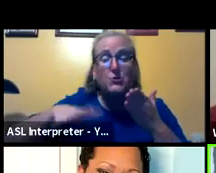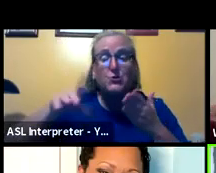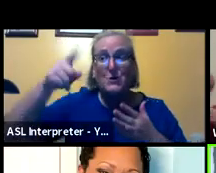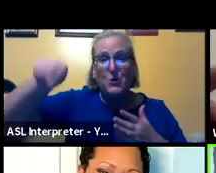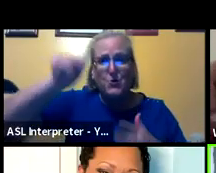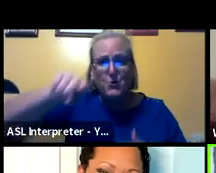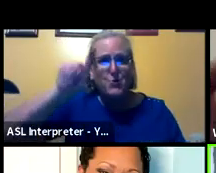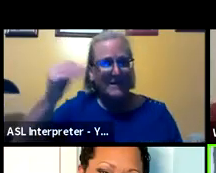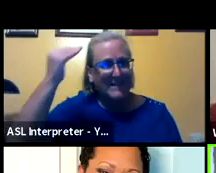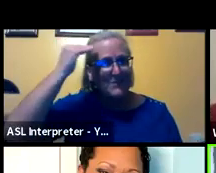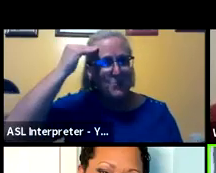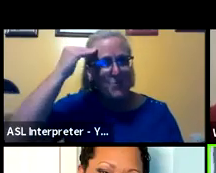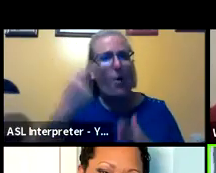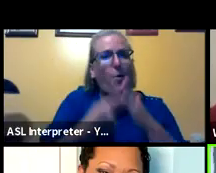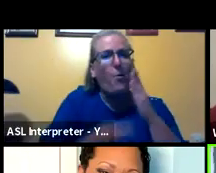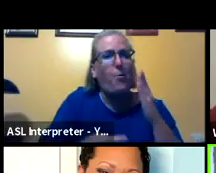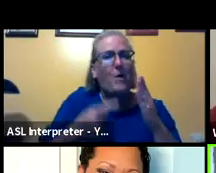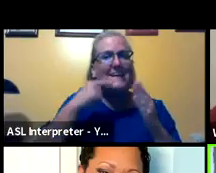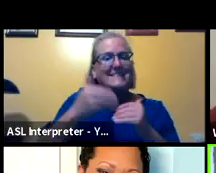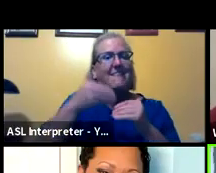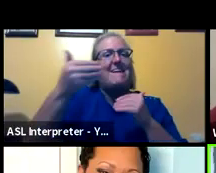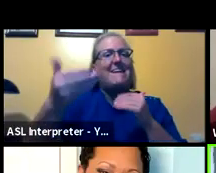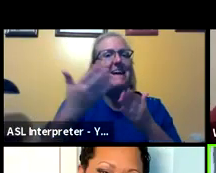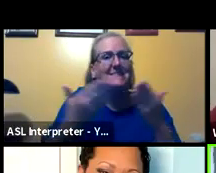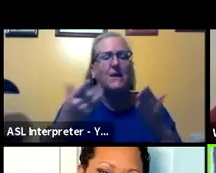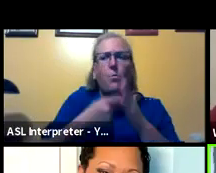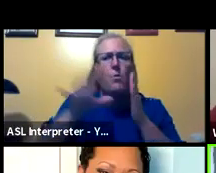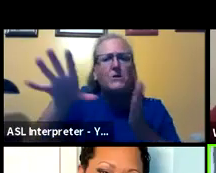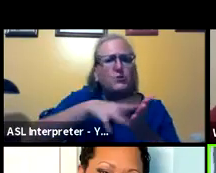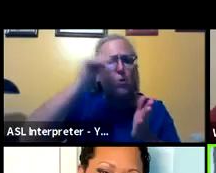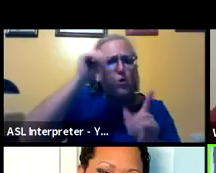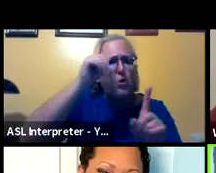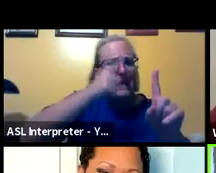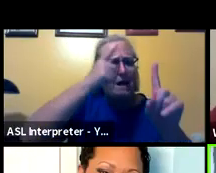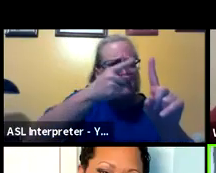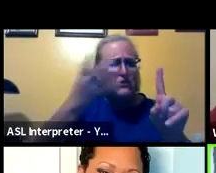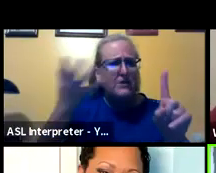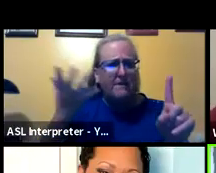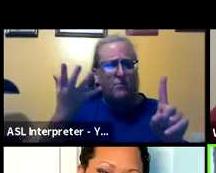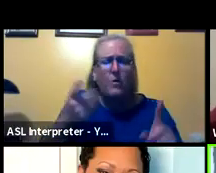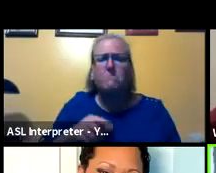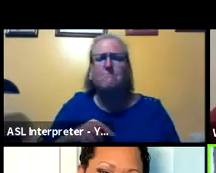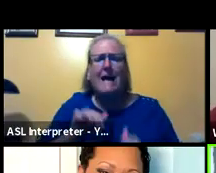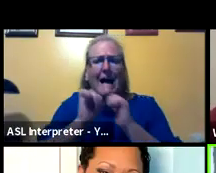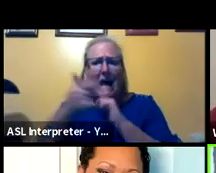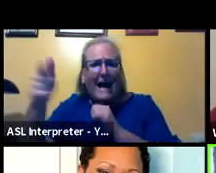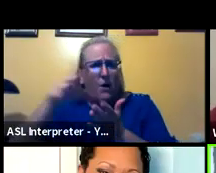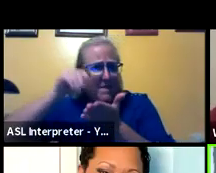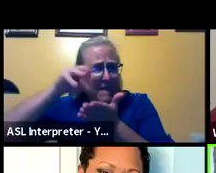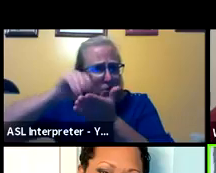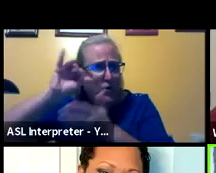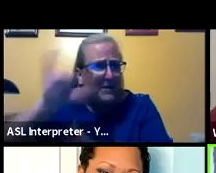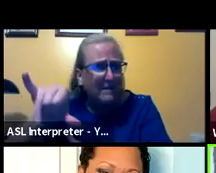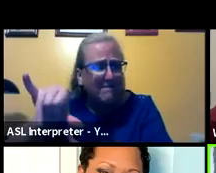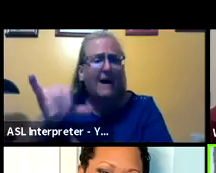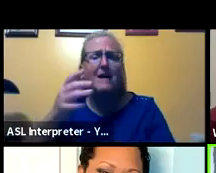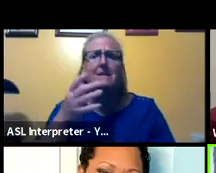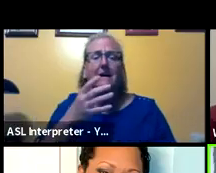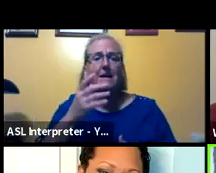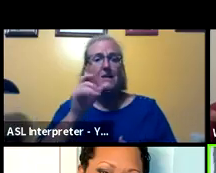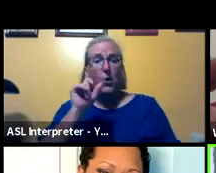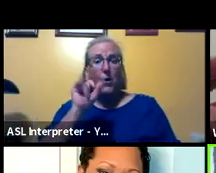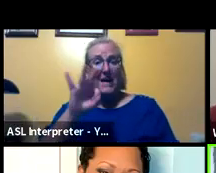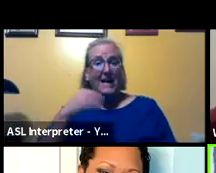soup to nuts what's their learning objectives, the order in which their learning objectives occur, and so that if we do have